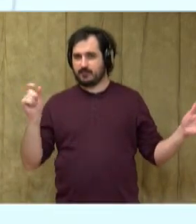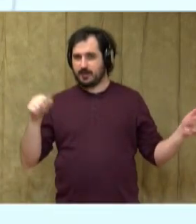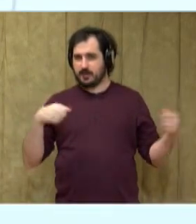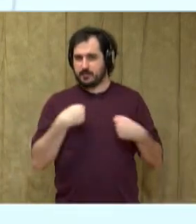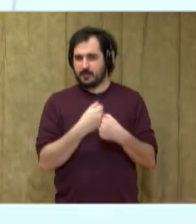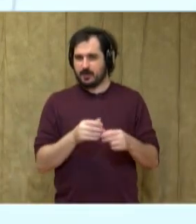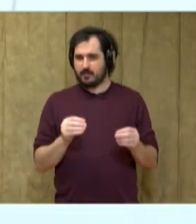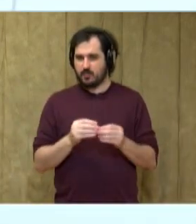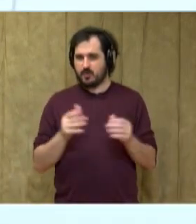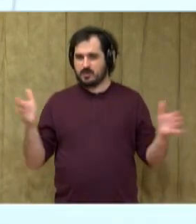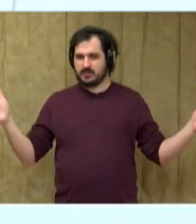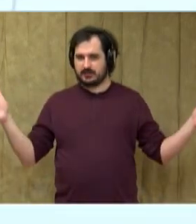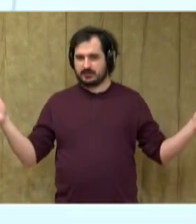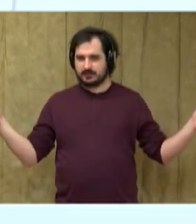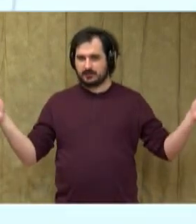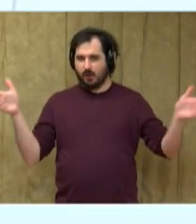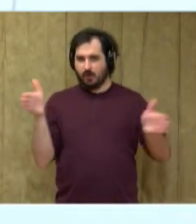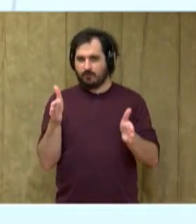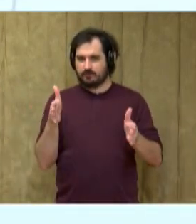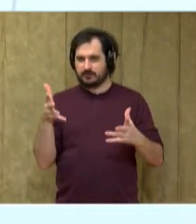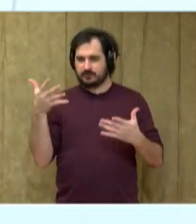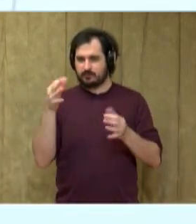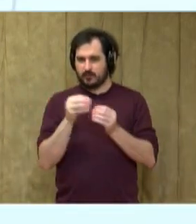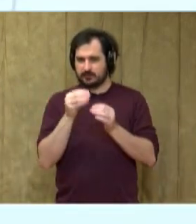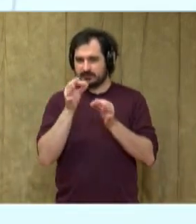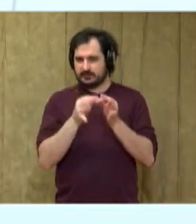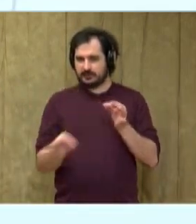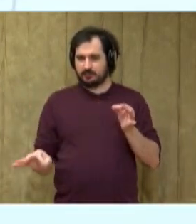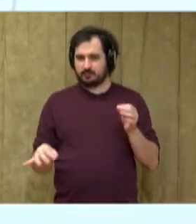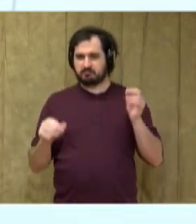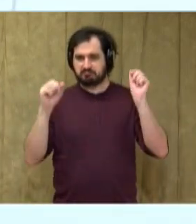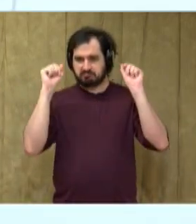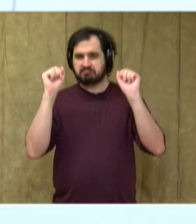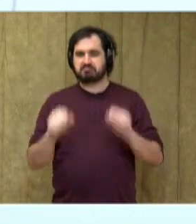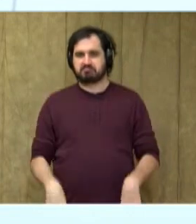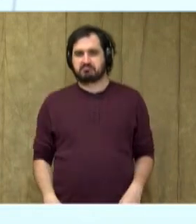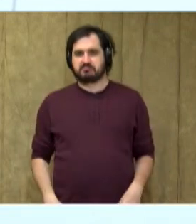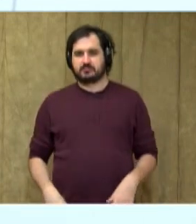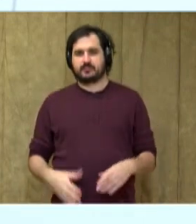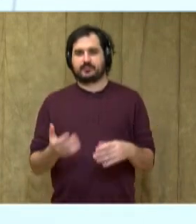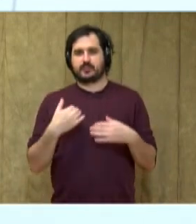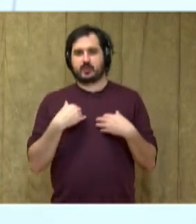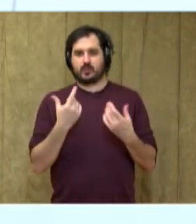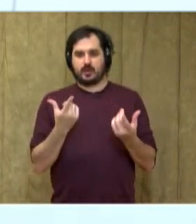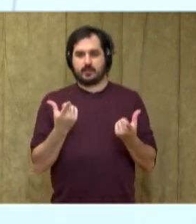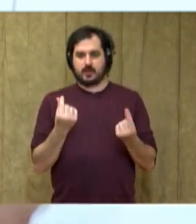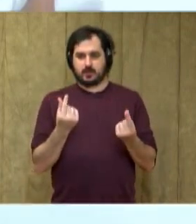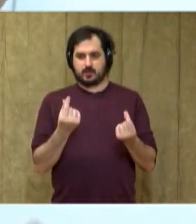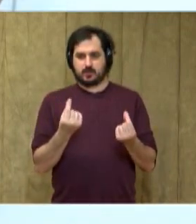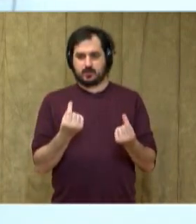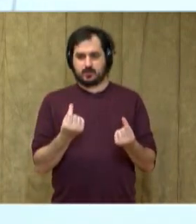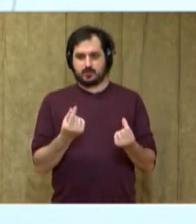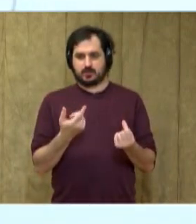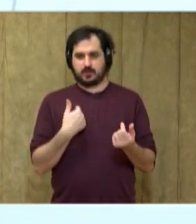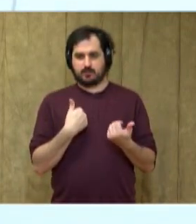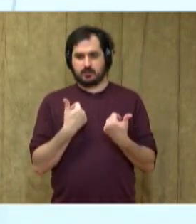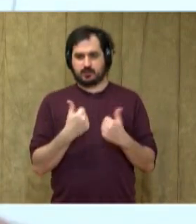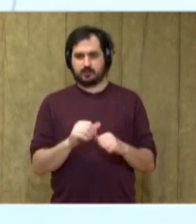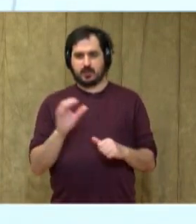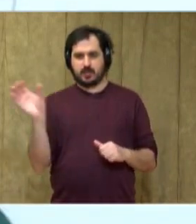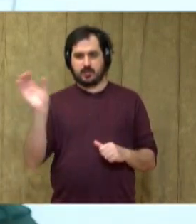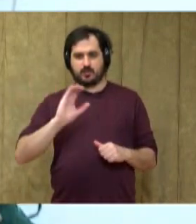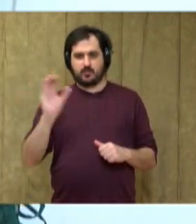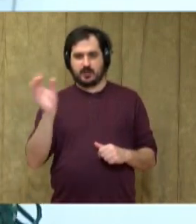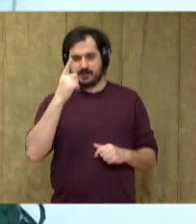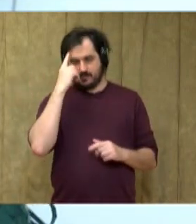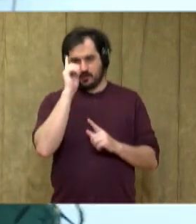sections, more simple sections to really understand it? Yeah, you can. So what I'm going to do is I'm going to try to erase for just a minute